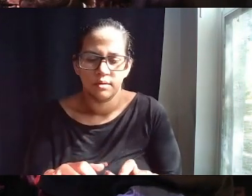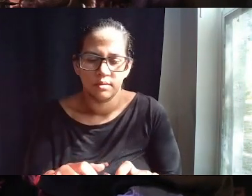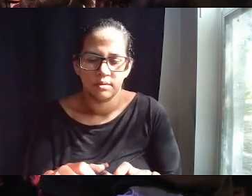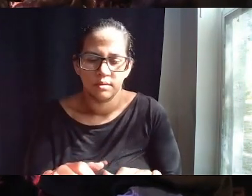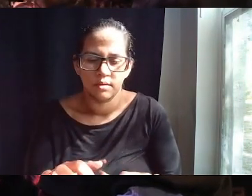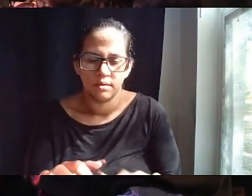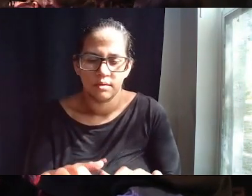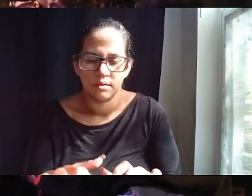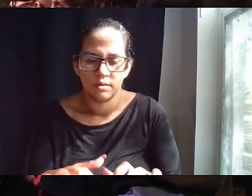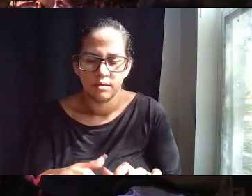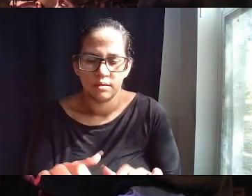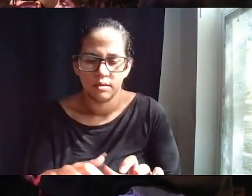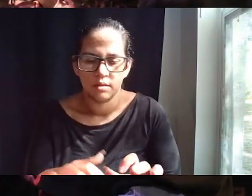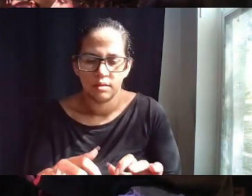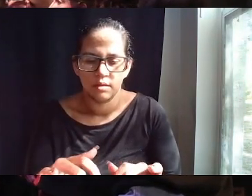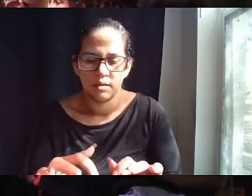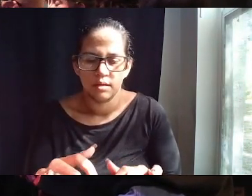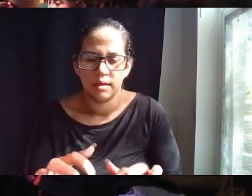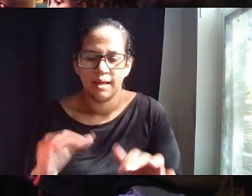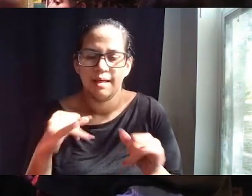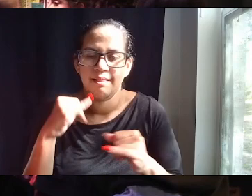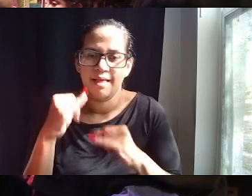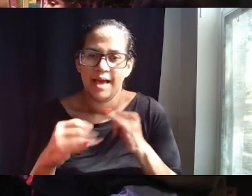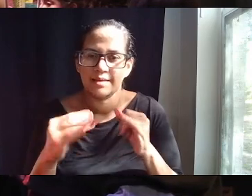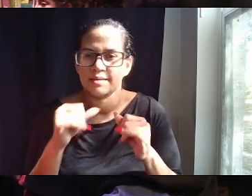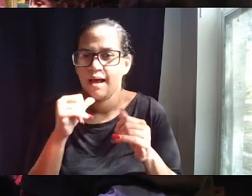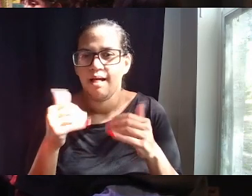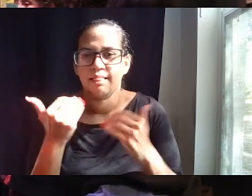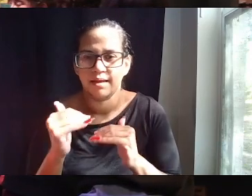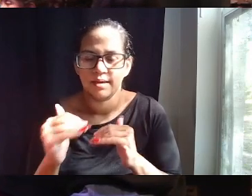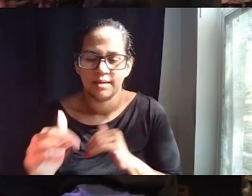And last but not least.